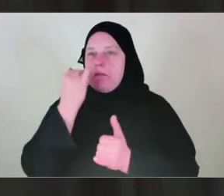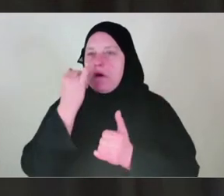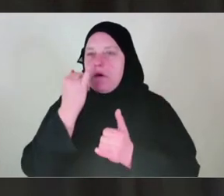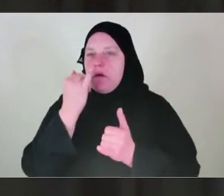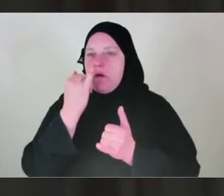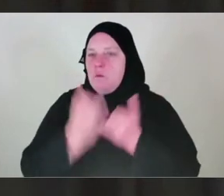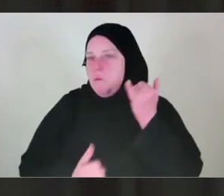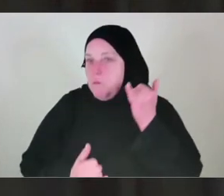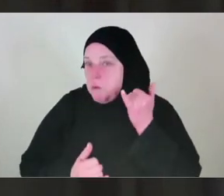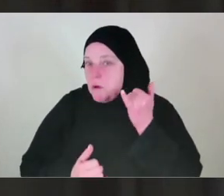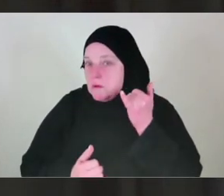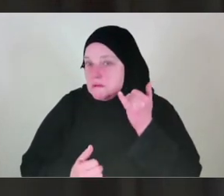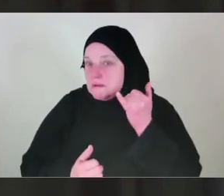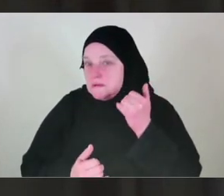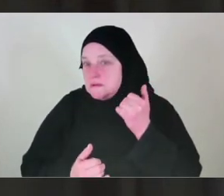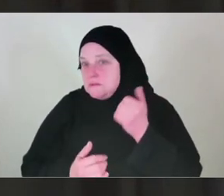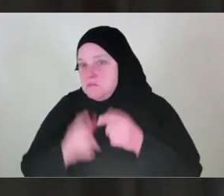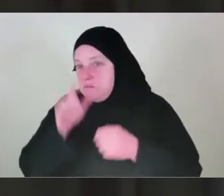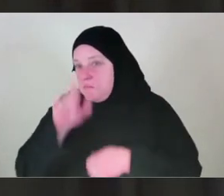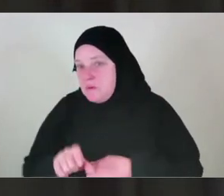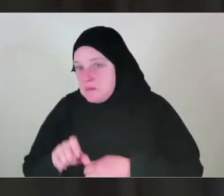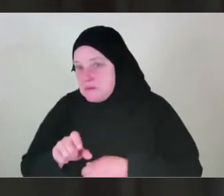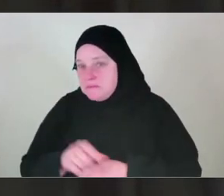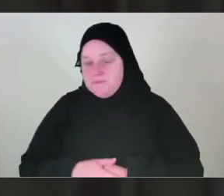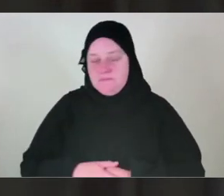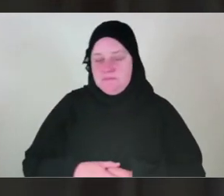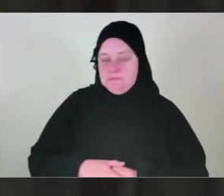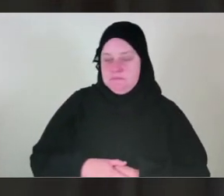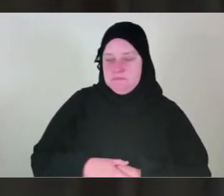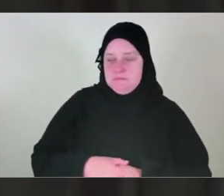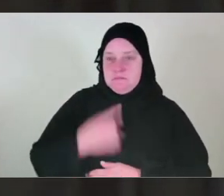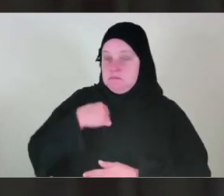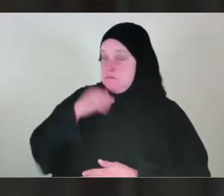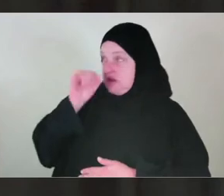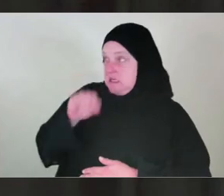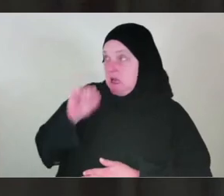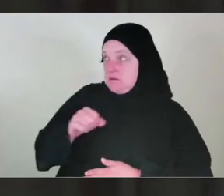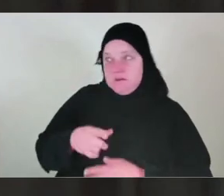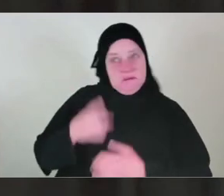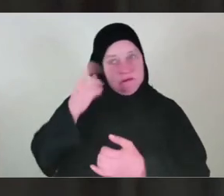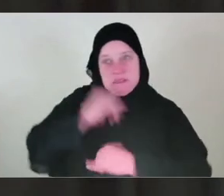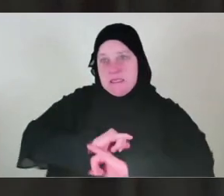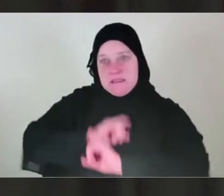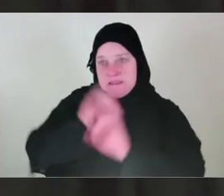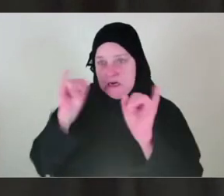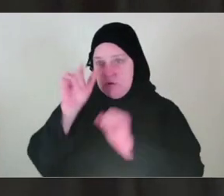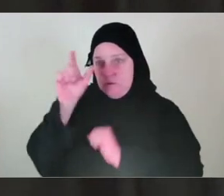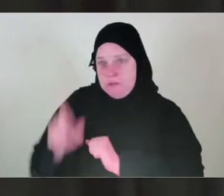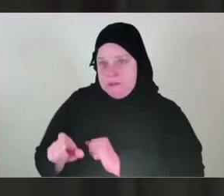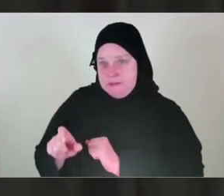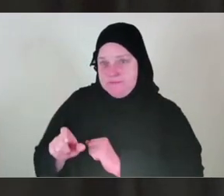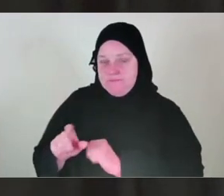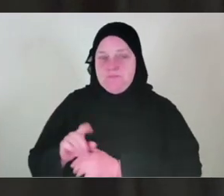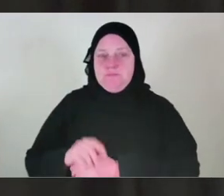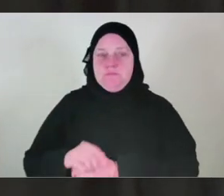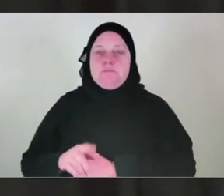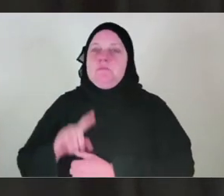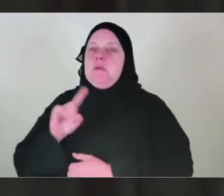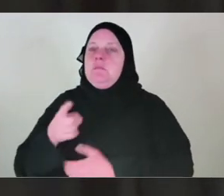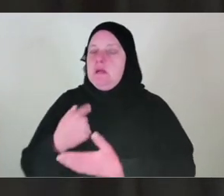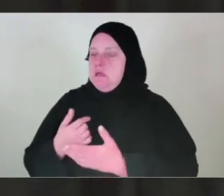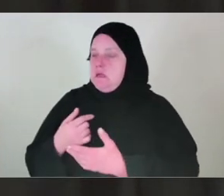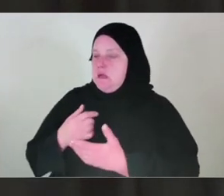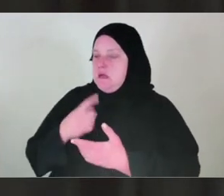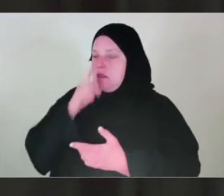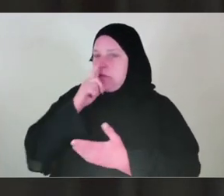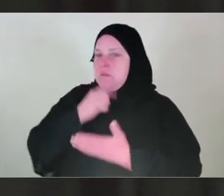his power. They're worse than him. But I would rather live under their government than his. Do you understand